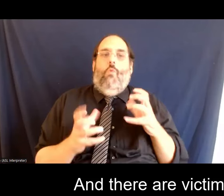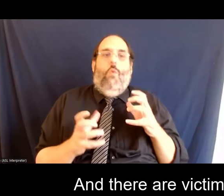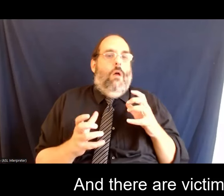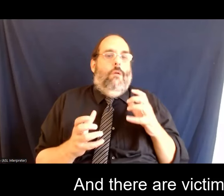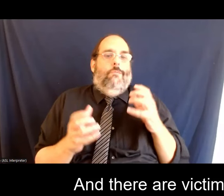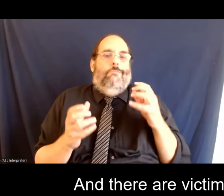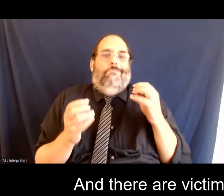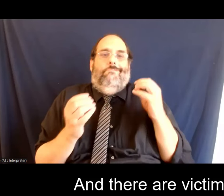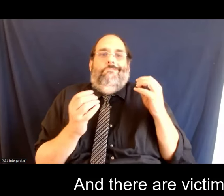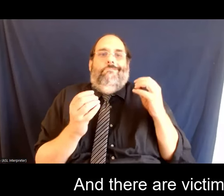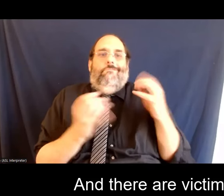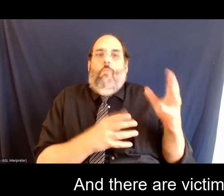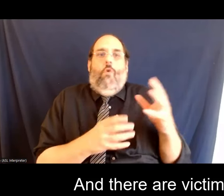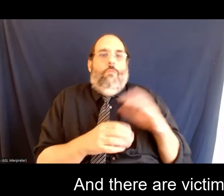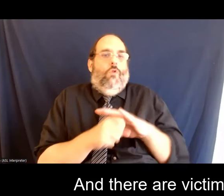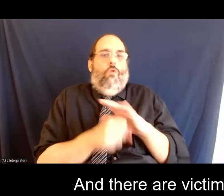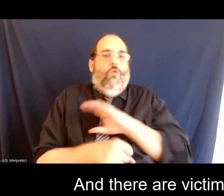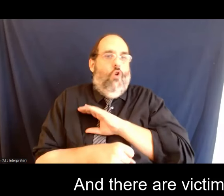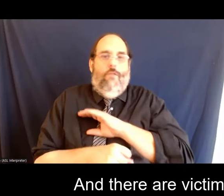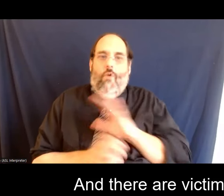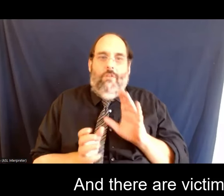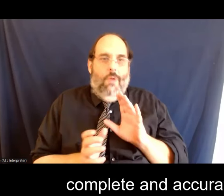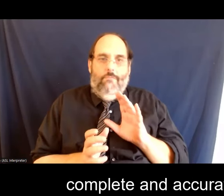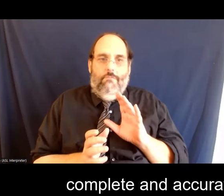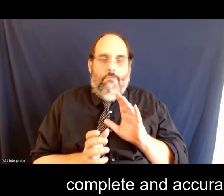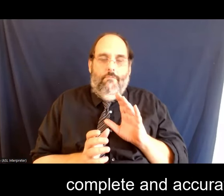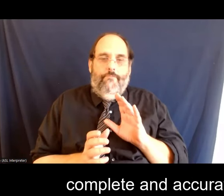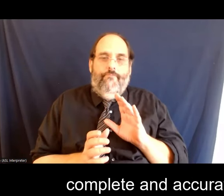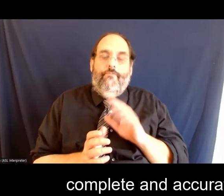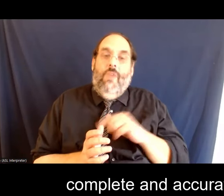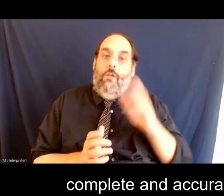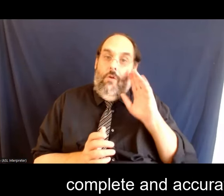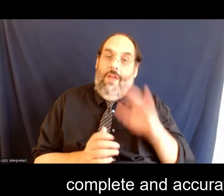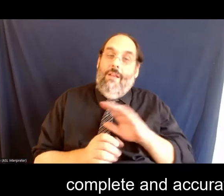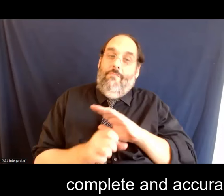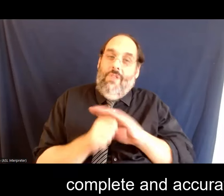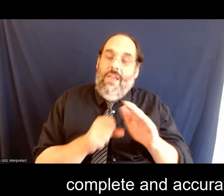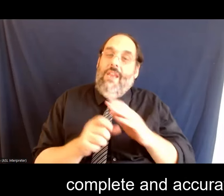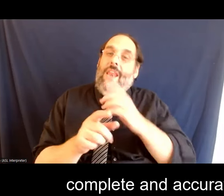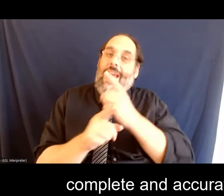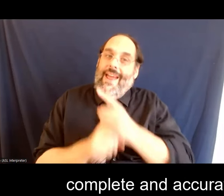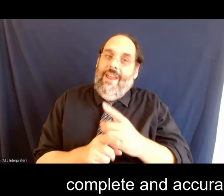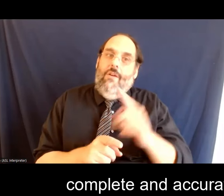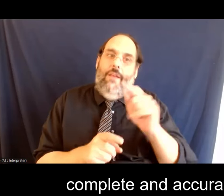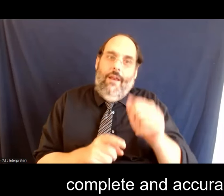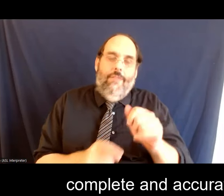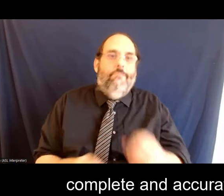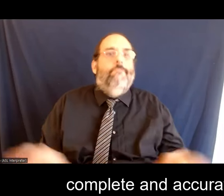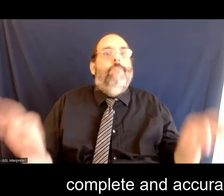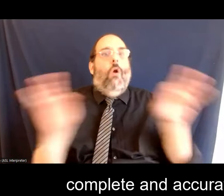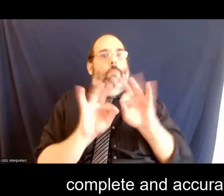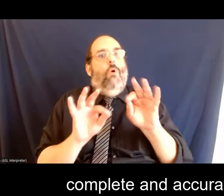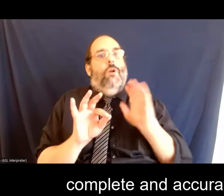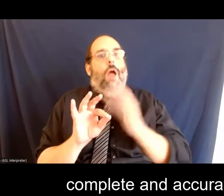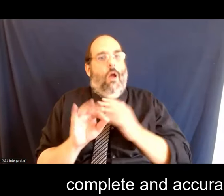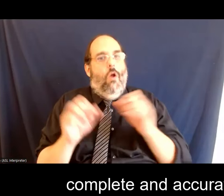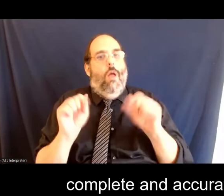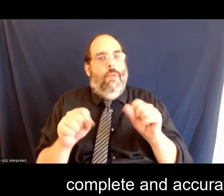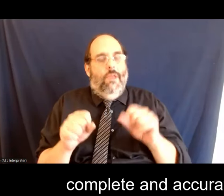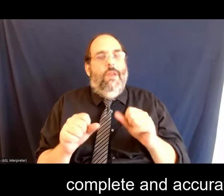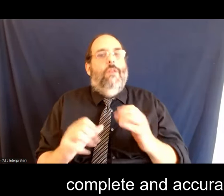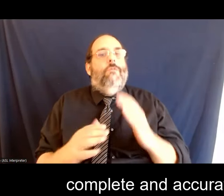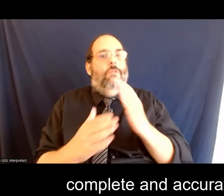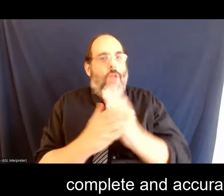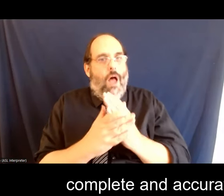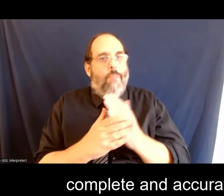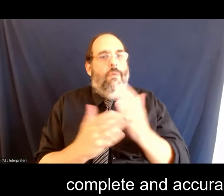incidents to local law enforcement. We know that complete and accurate data is critical to our ability to prevent